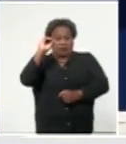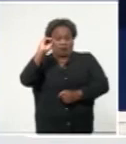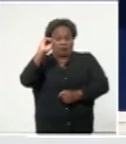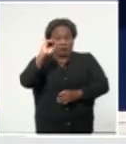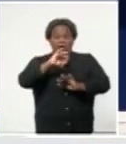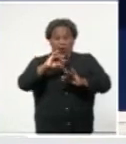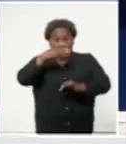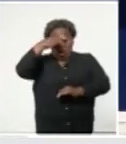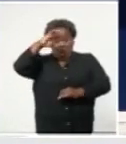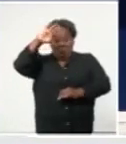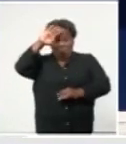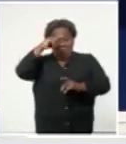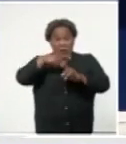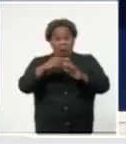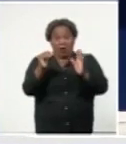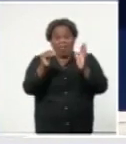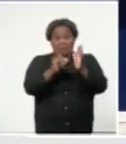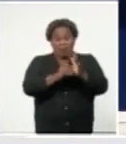cases and fatality rate.